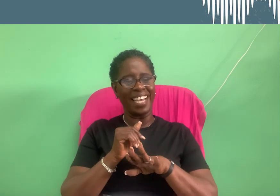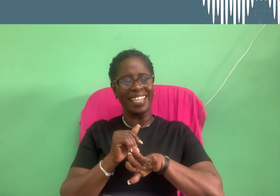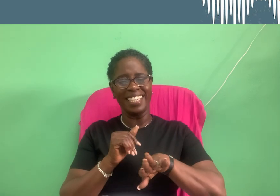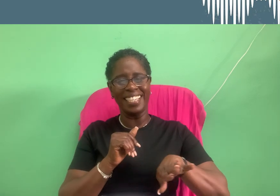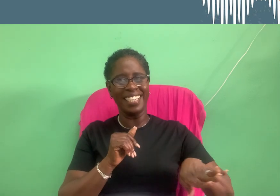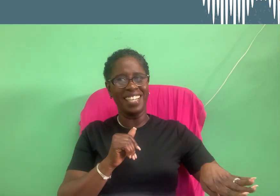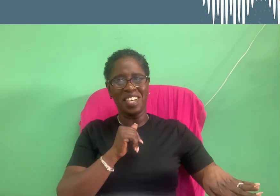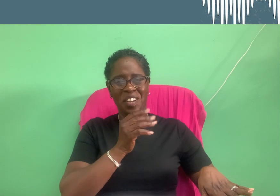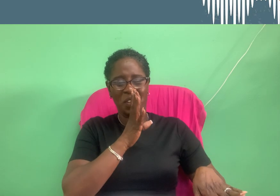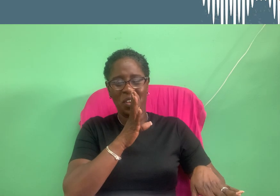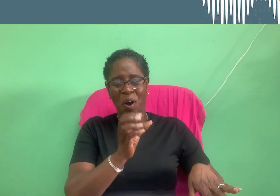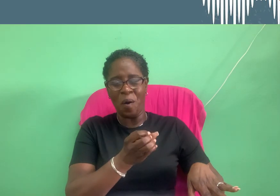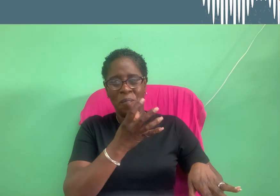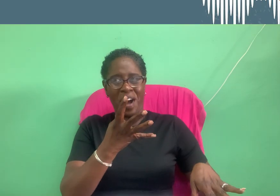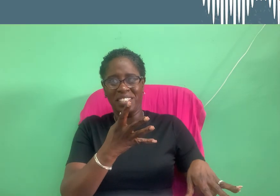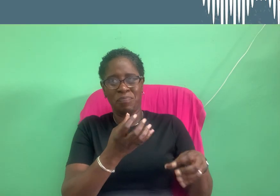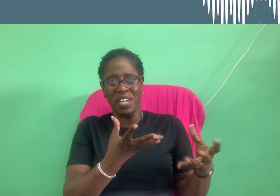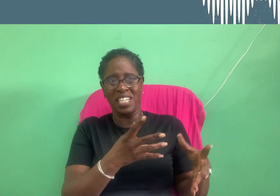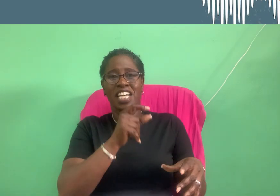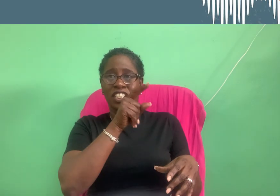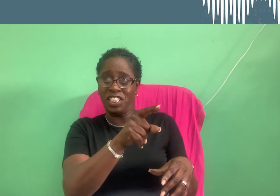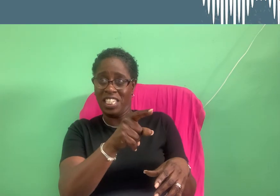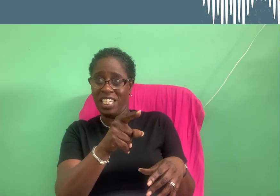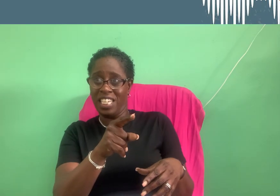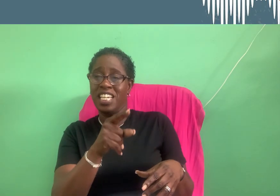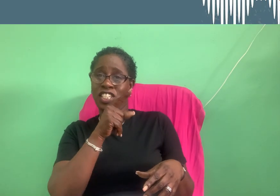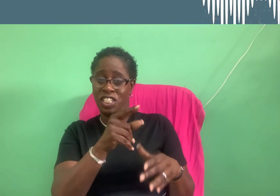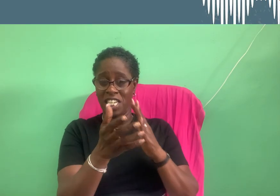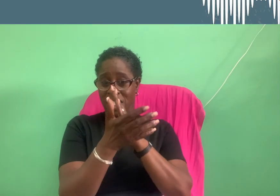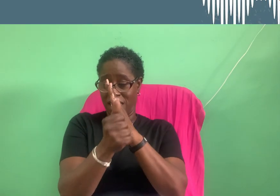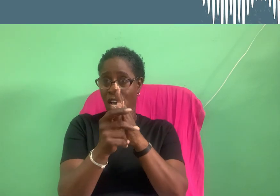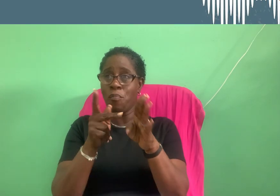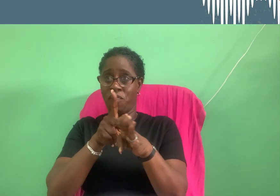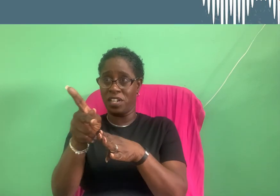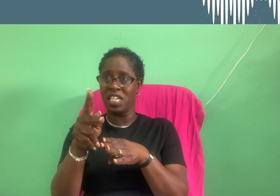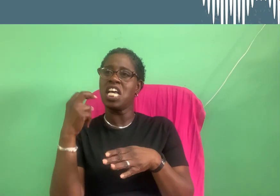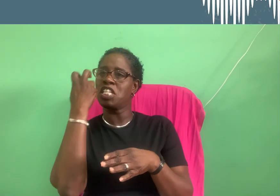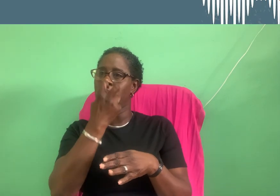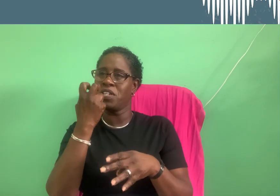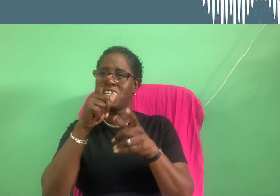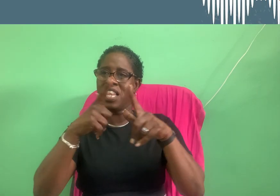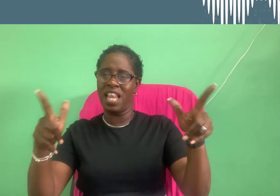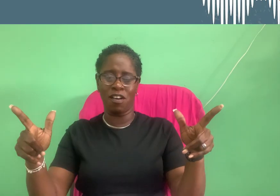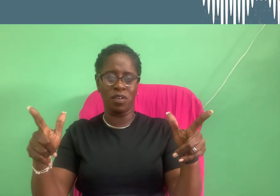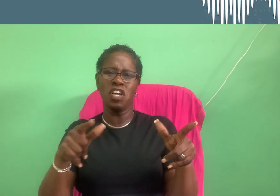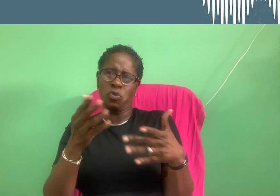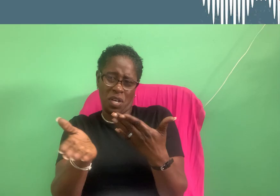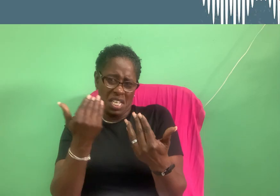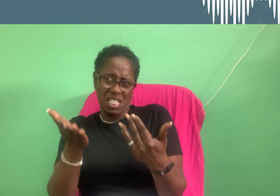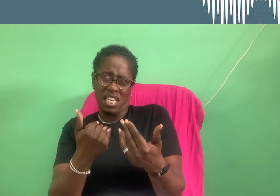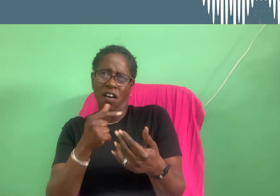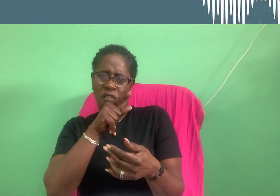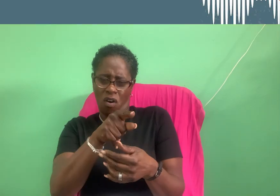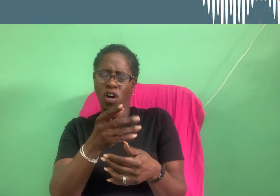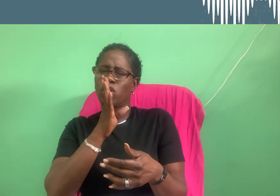my background is in speech language pathology. So I come from a space of being super comfortable talking about disability. And at the same